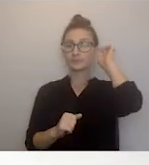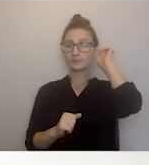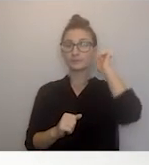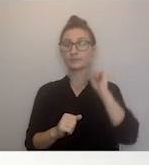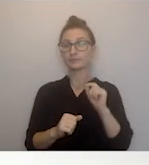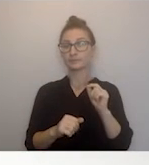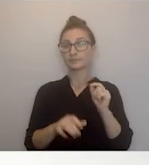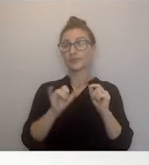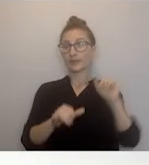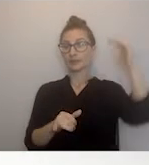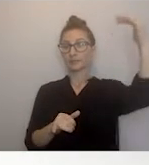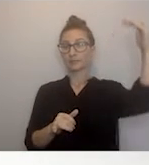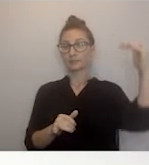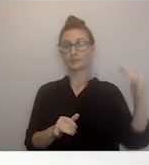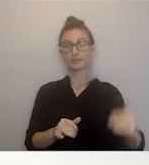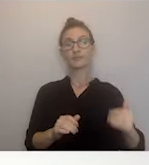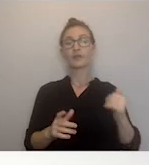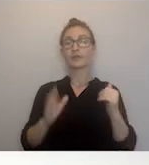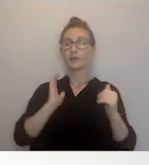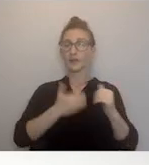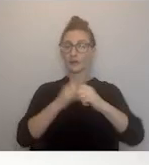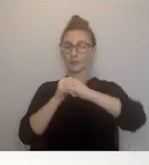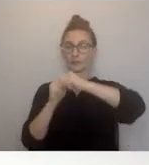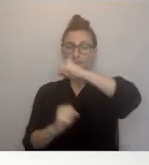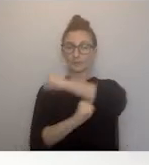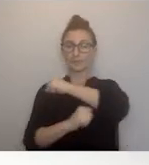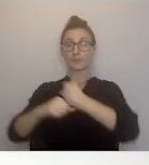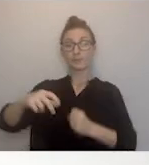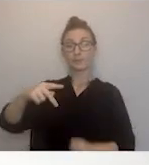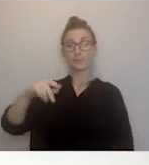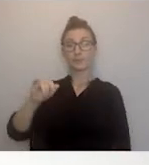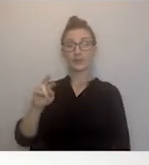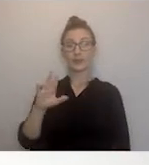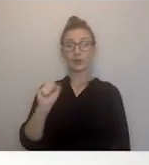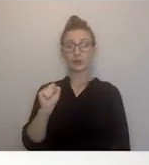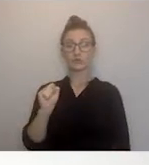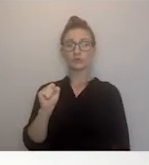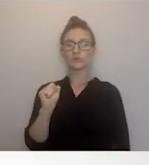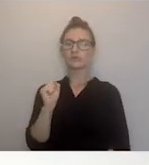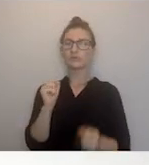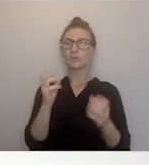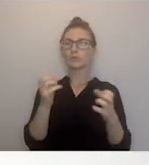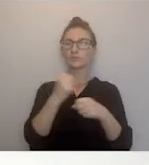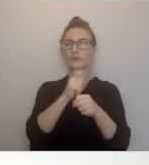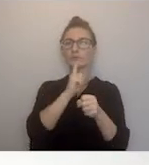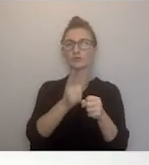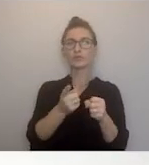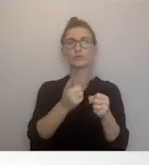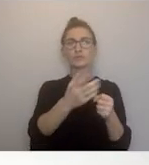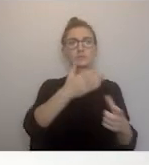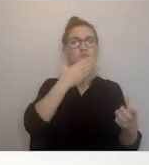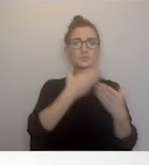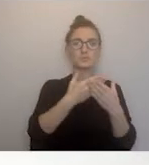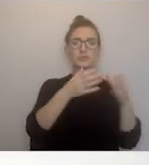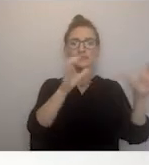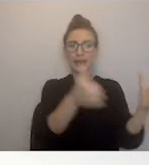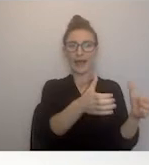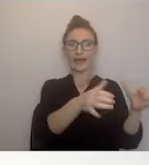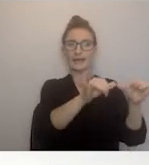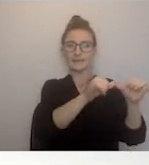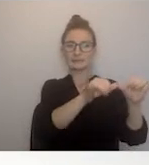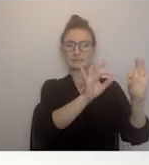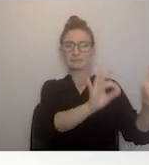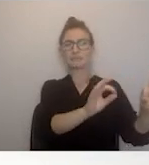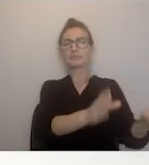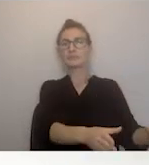Together we have things, these are our like main pillars. So what we try to do is make programs that are scalable and replicable. So all